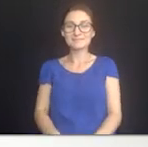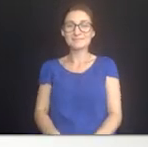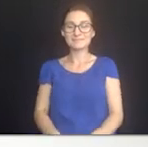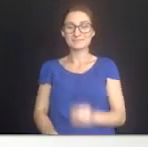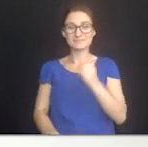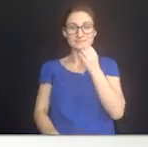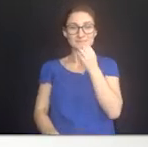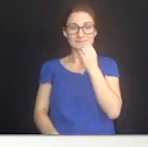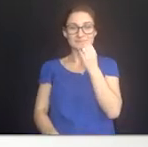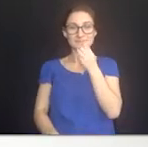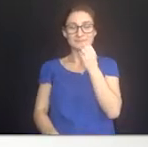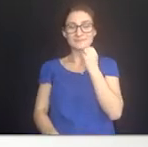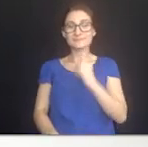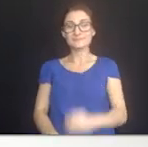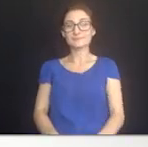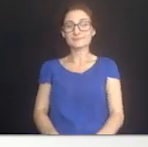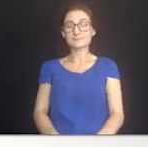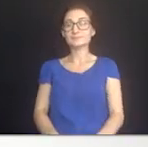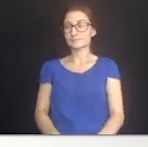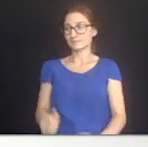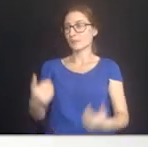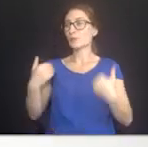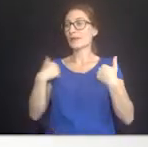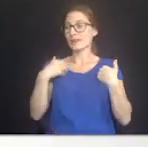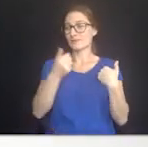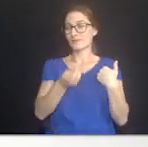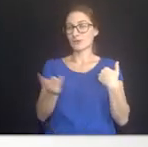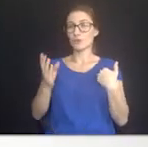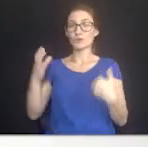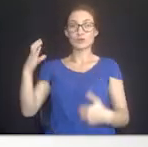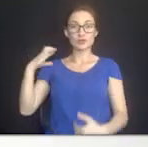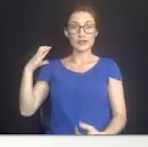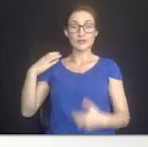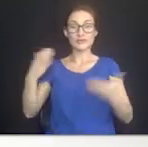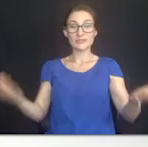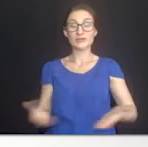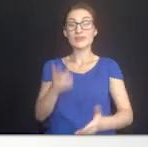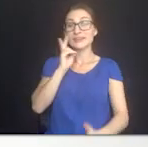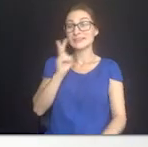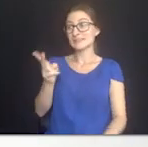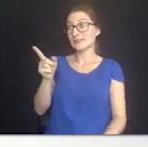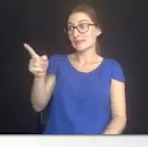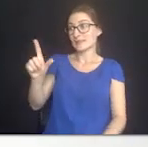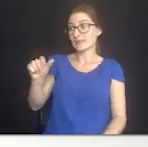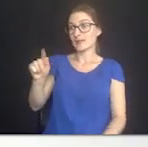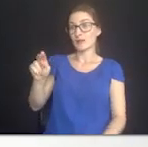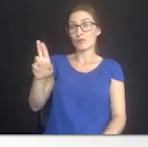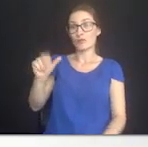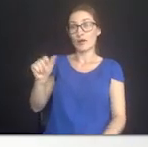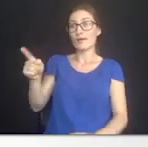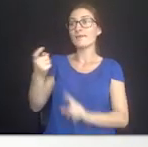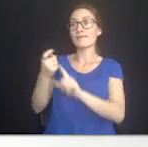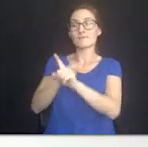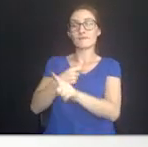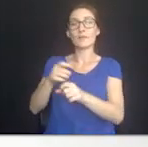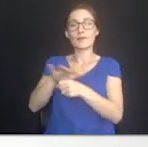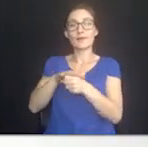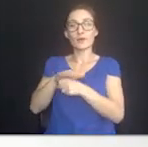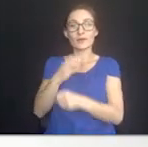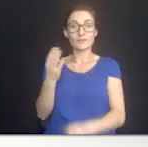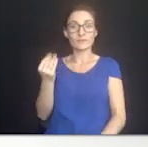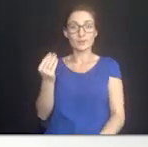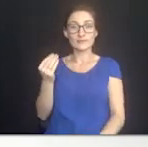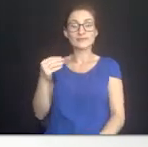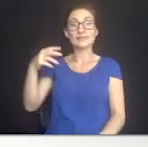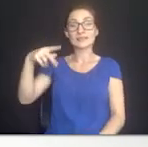community. Thank you. We do have a couple chairs in the room. I see Laura Tassinelli. She's from our Area